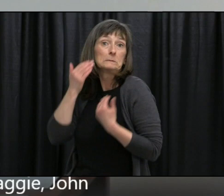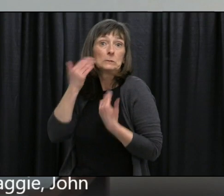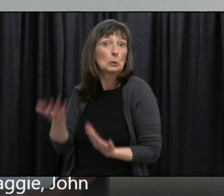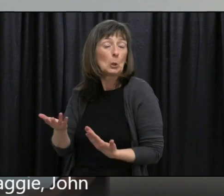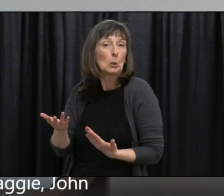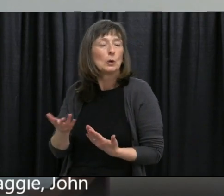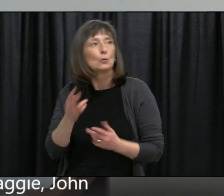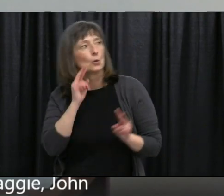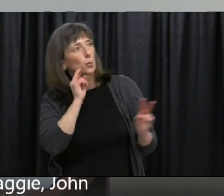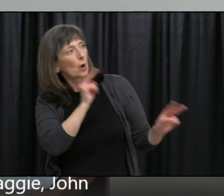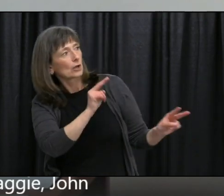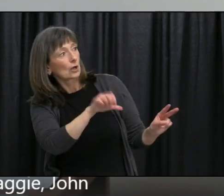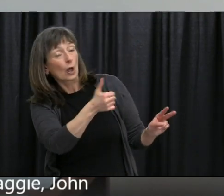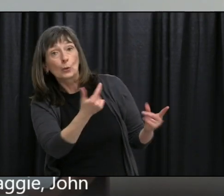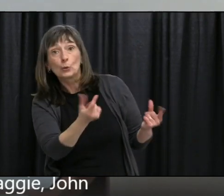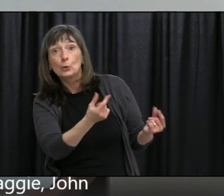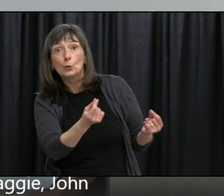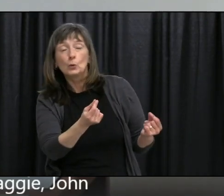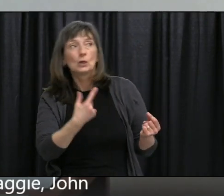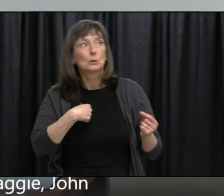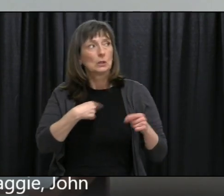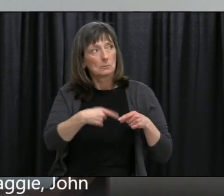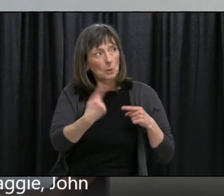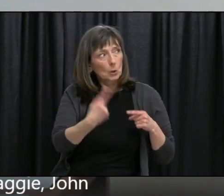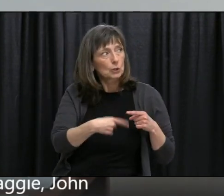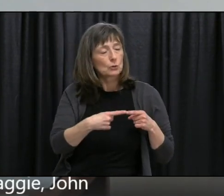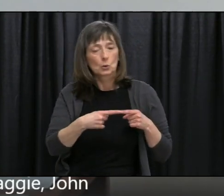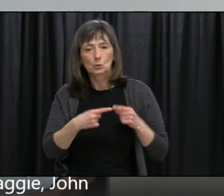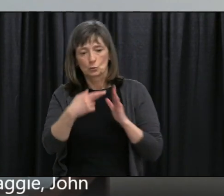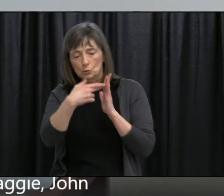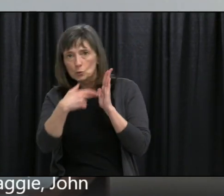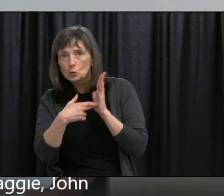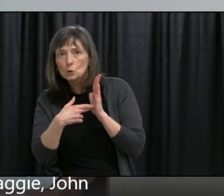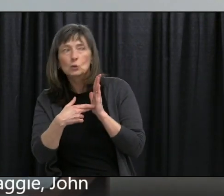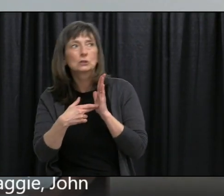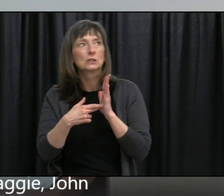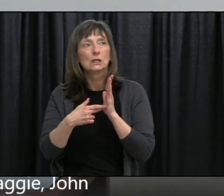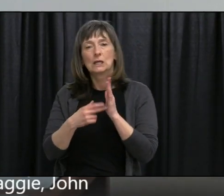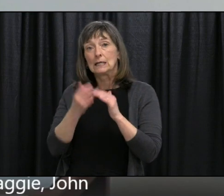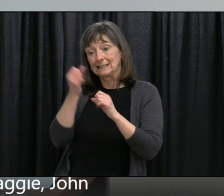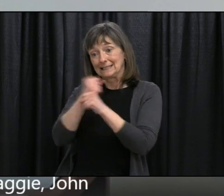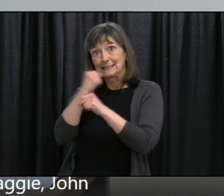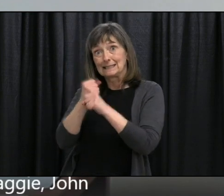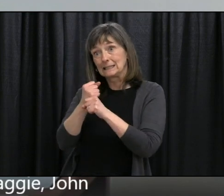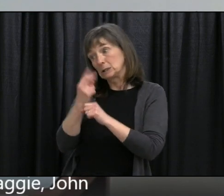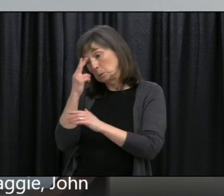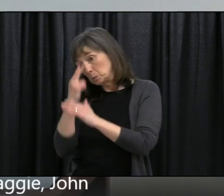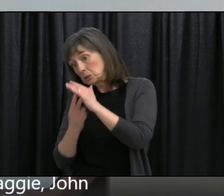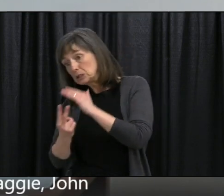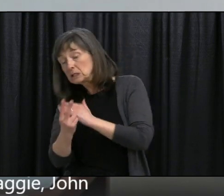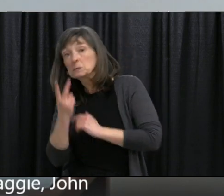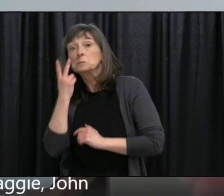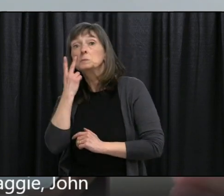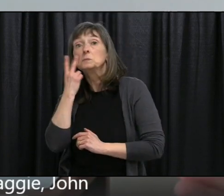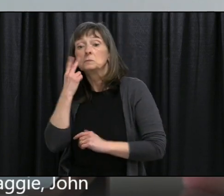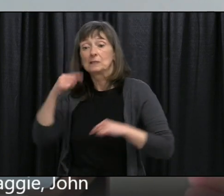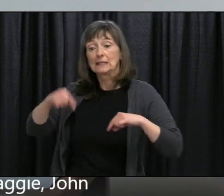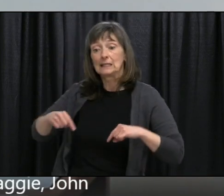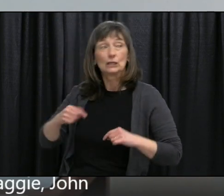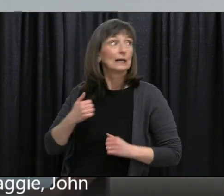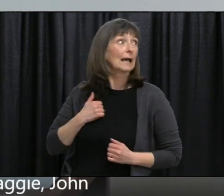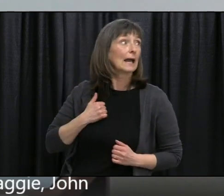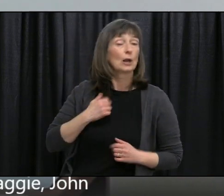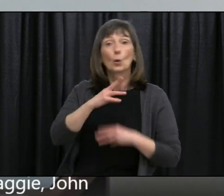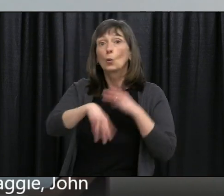around border control, modeling that we do, modeling for the Public Health Agency of Canada, and just looking out